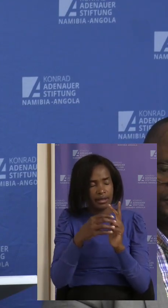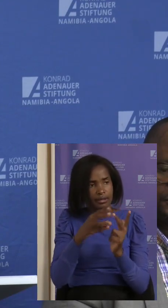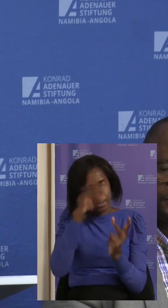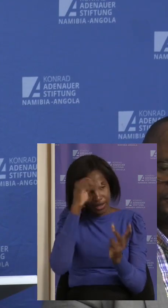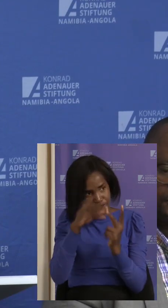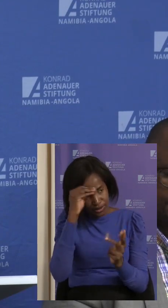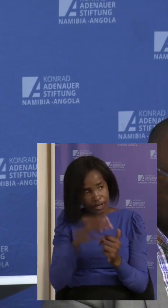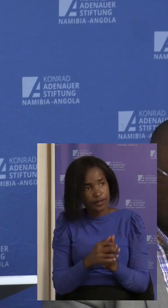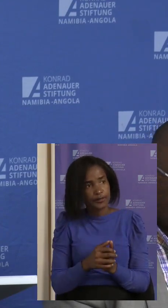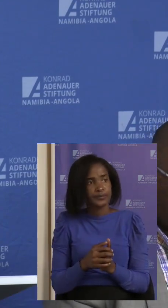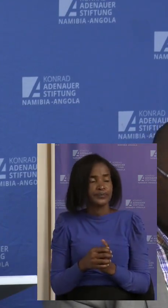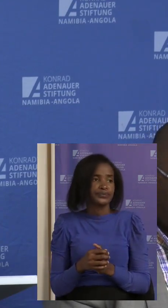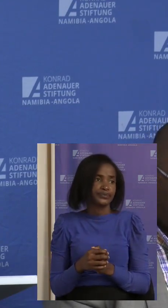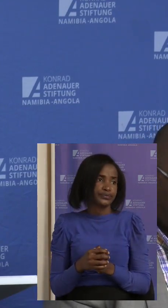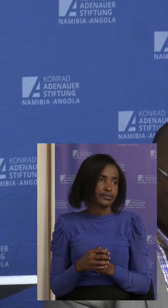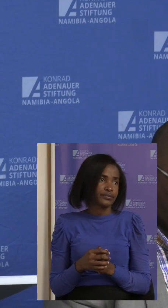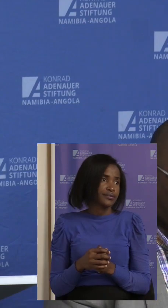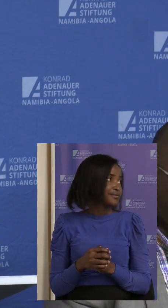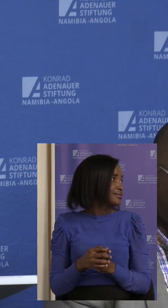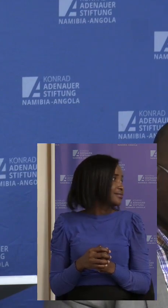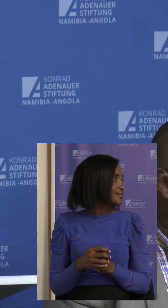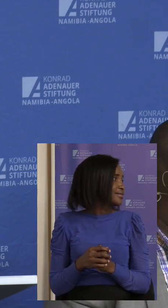ones that are in that system.